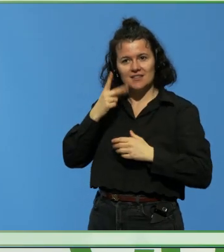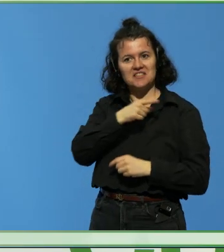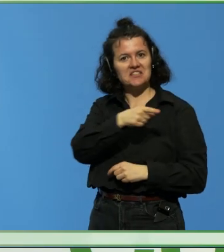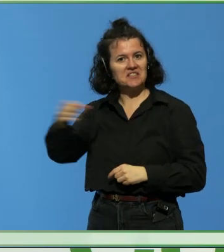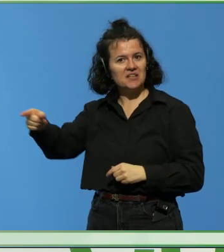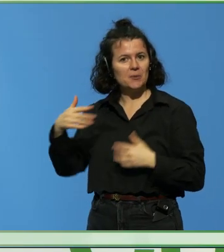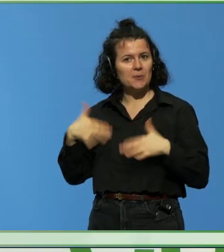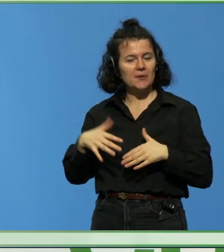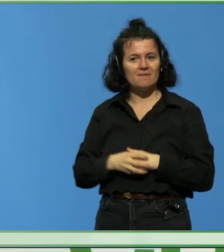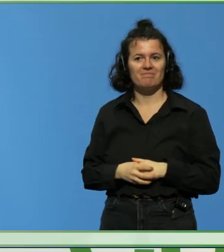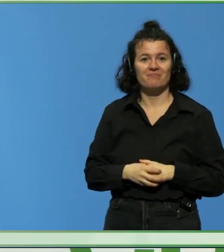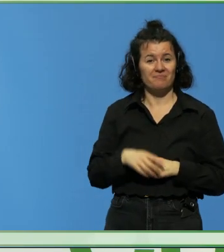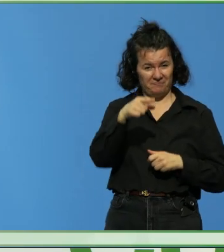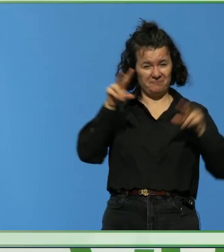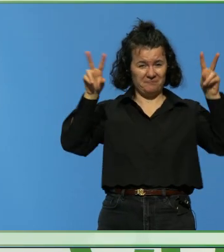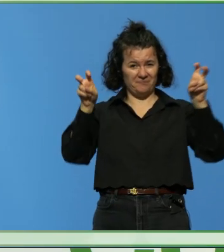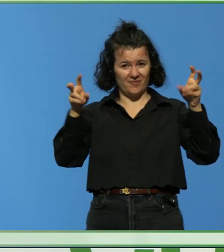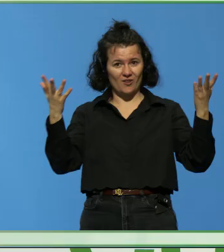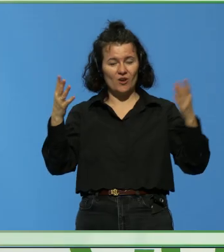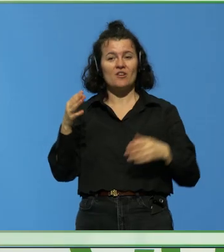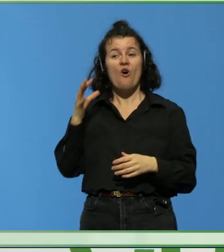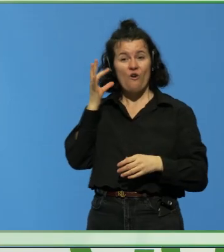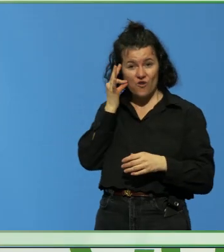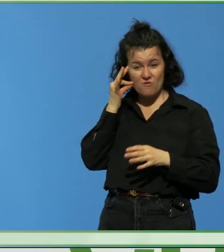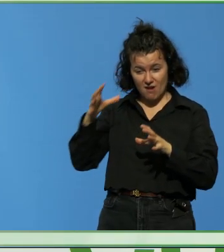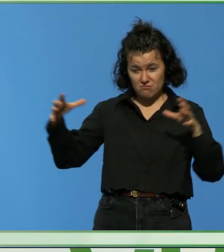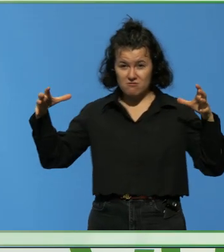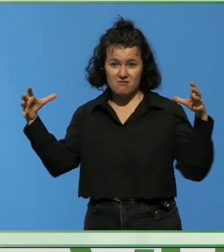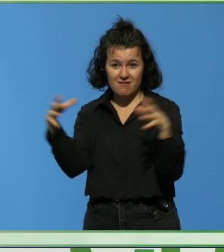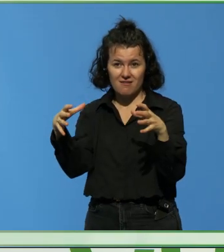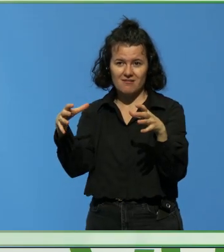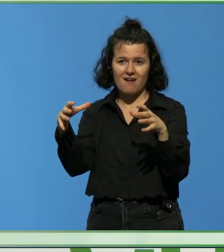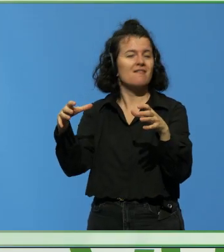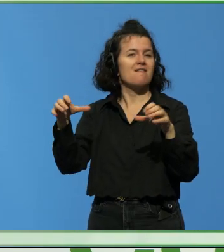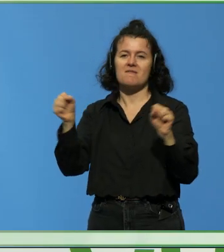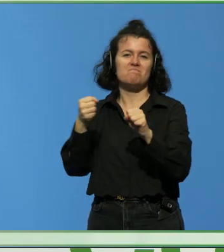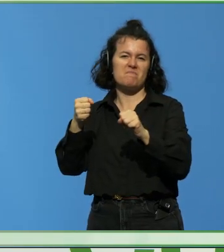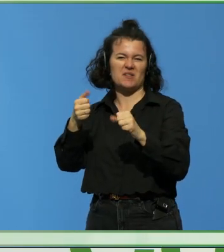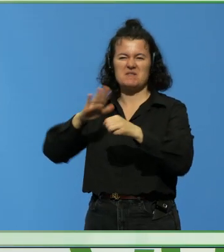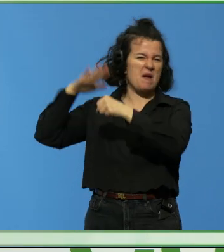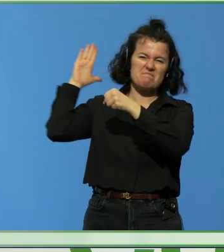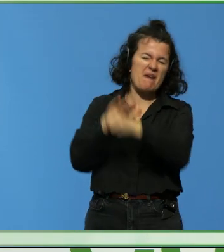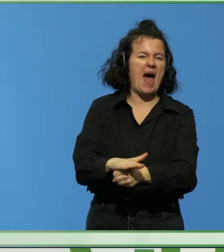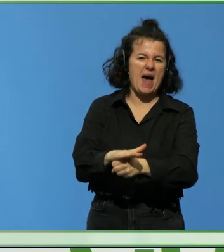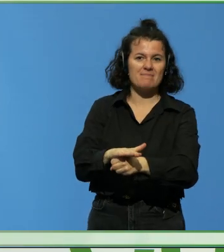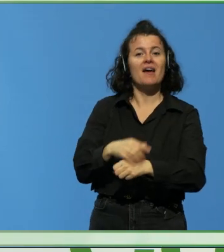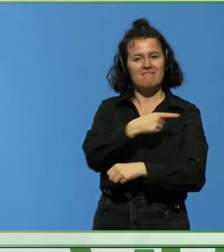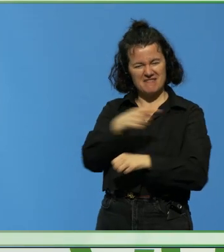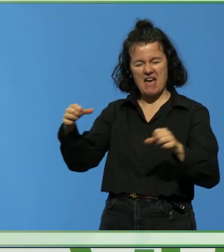women united will never be defeated. And that was the point when we started working on